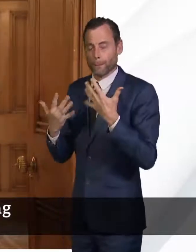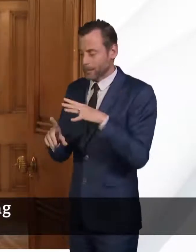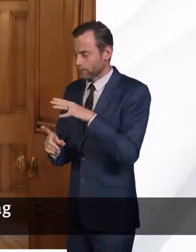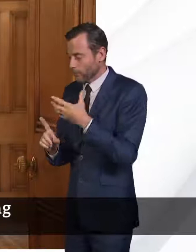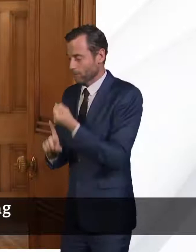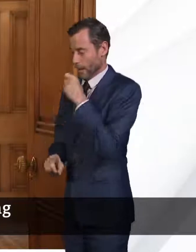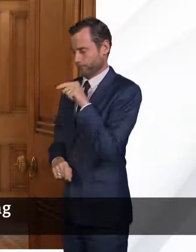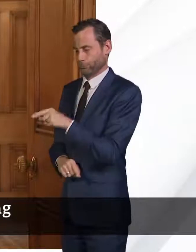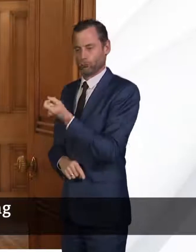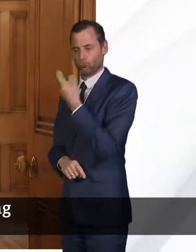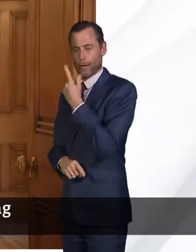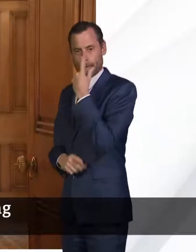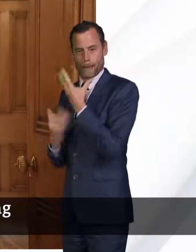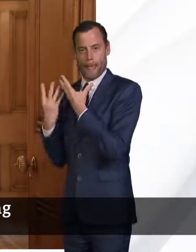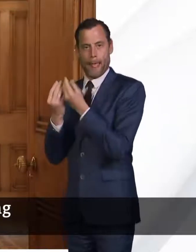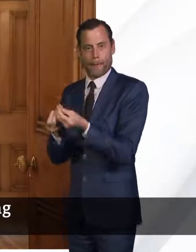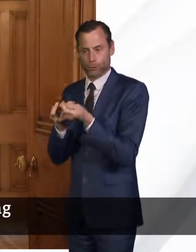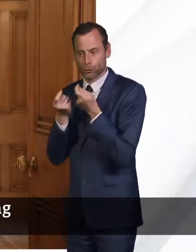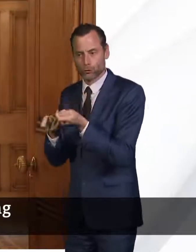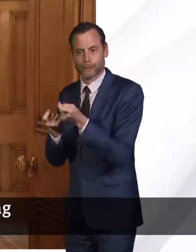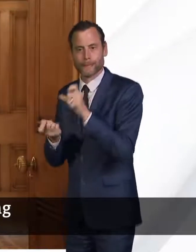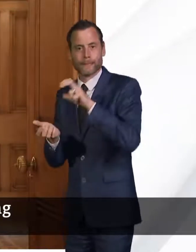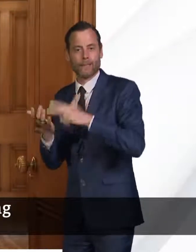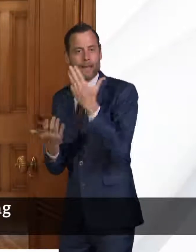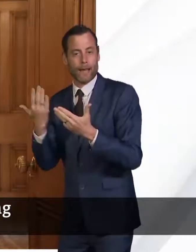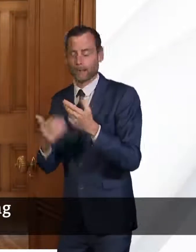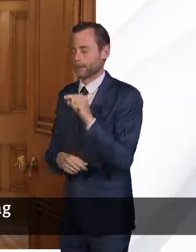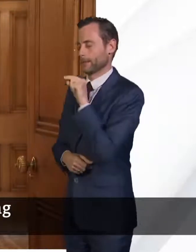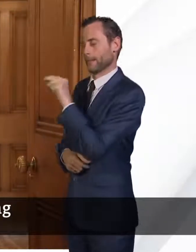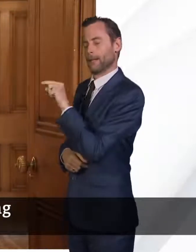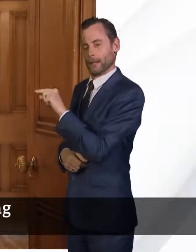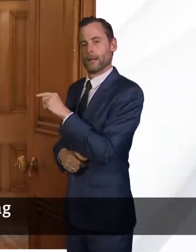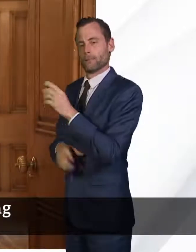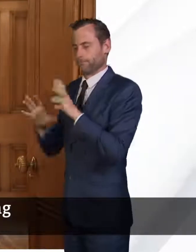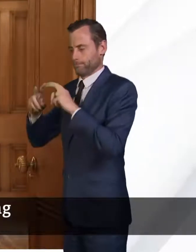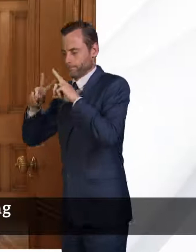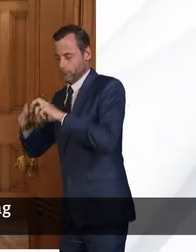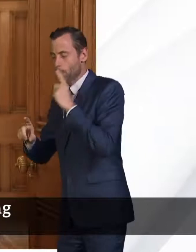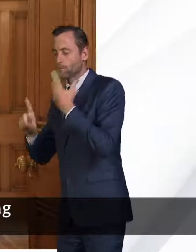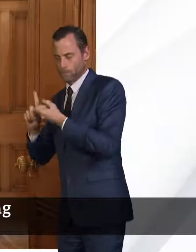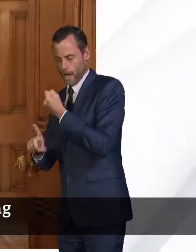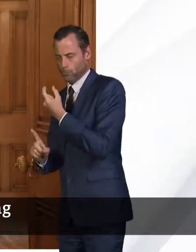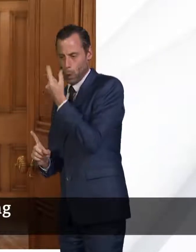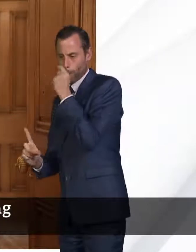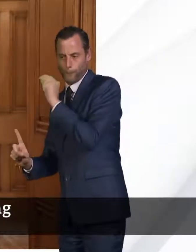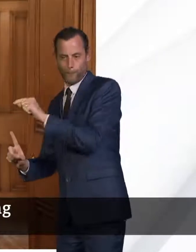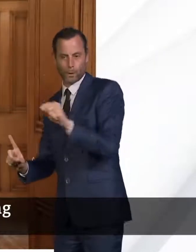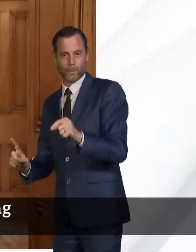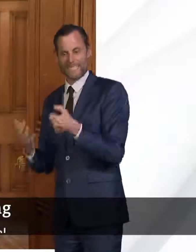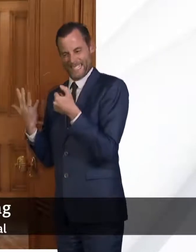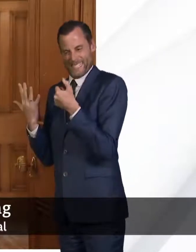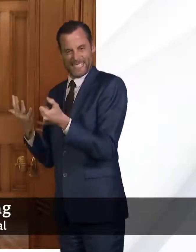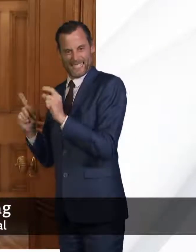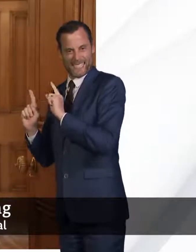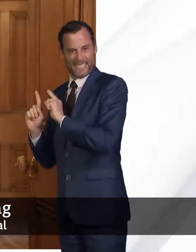treat COVID-19. But our therapeutics task force has identified a number of promising candidates. Currently, 6 different treatments have been entered